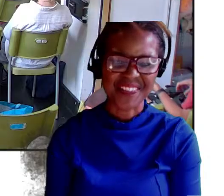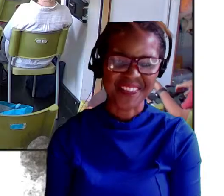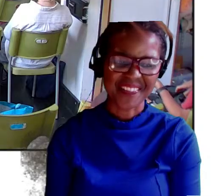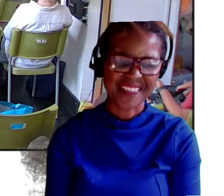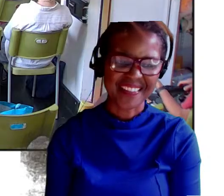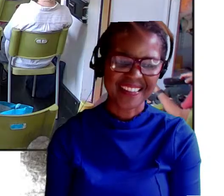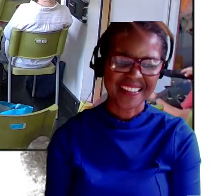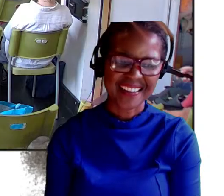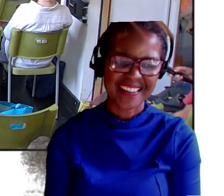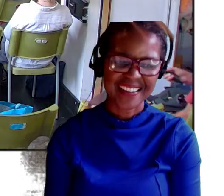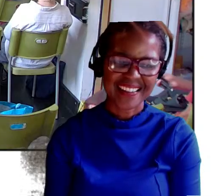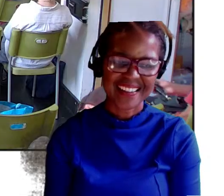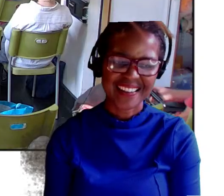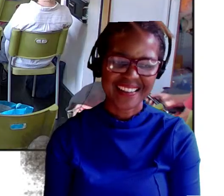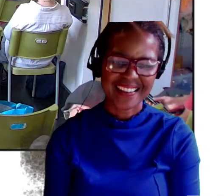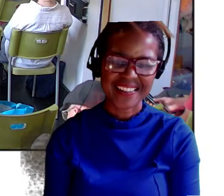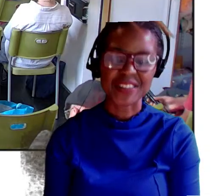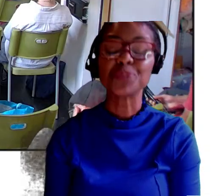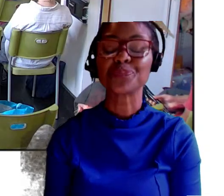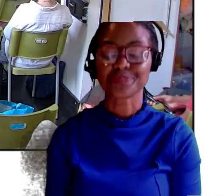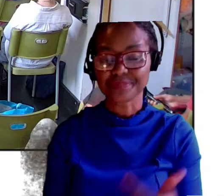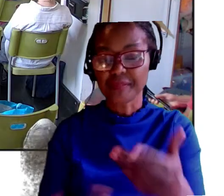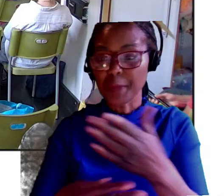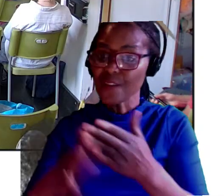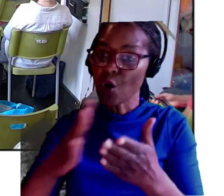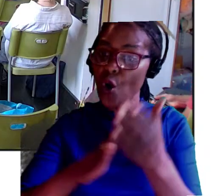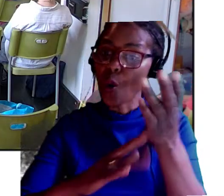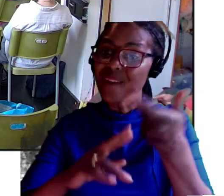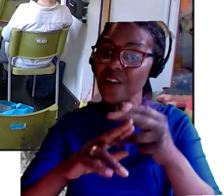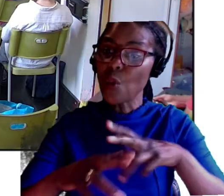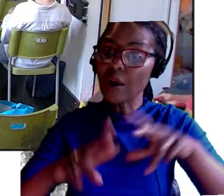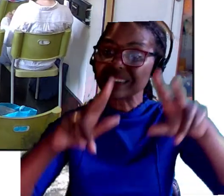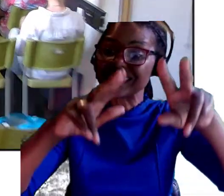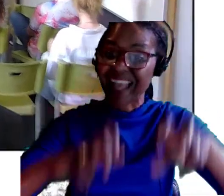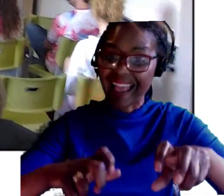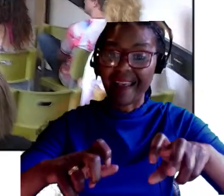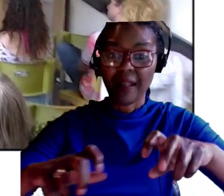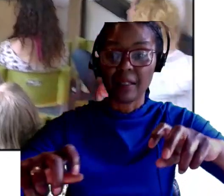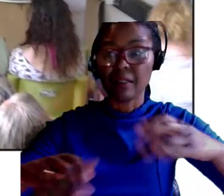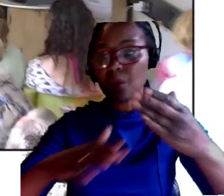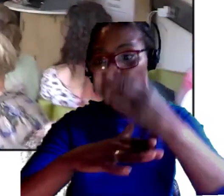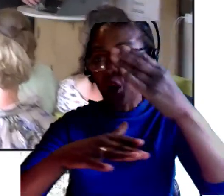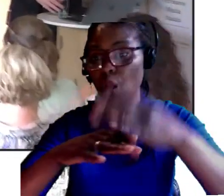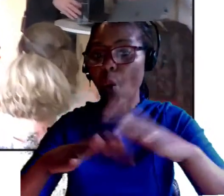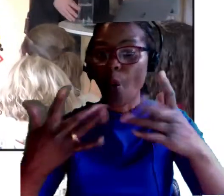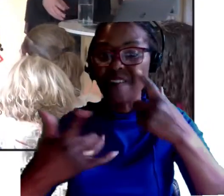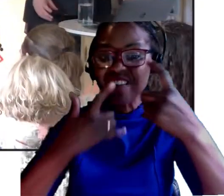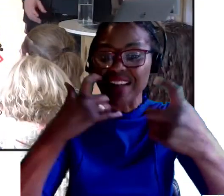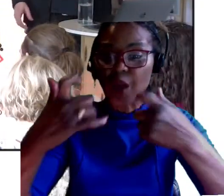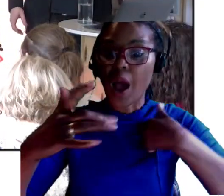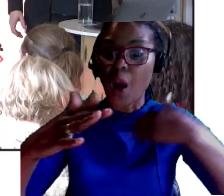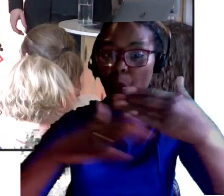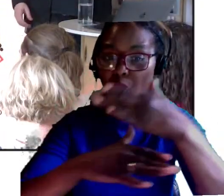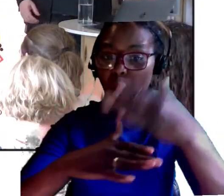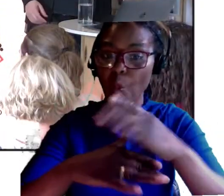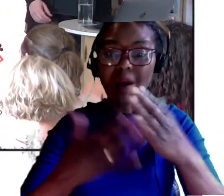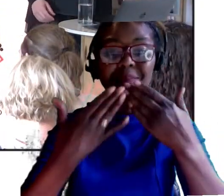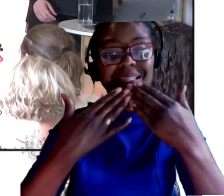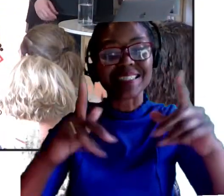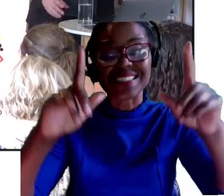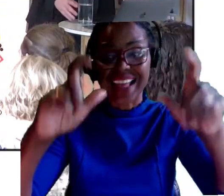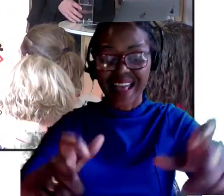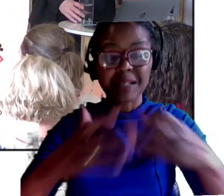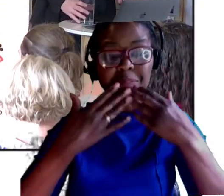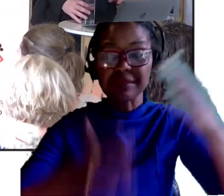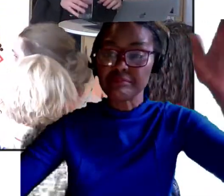All right, before you all go, if you want to stick around in Hot Desk today or find out more about what we do, then please come find one of the studio team. Studio team, give us a wave.